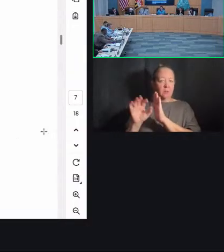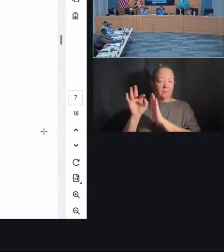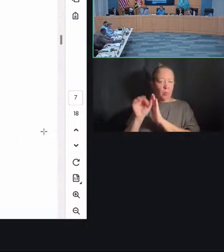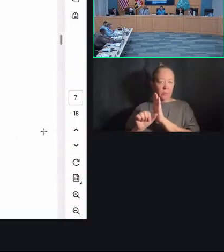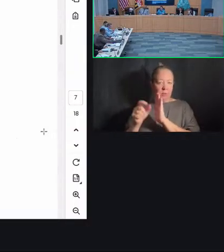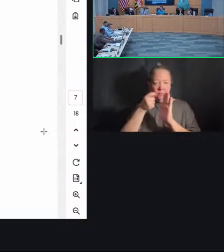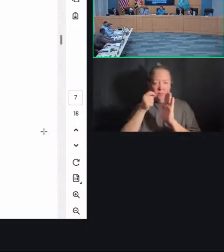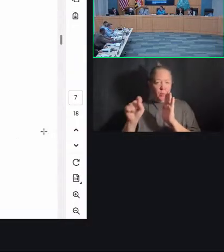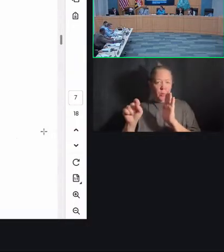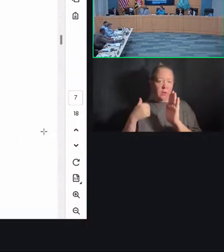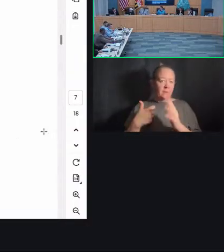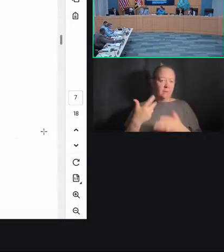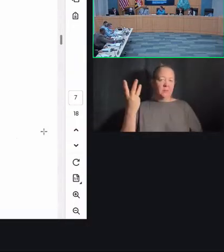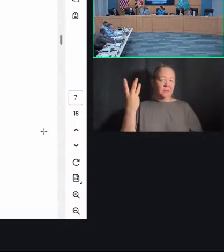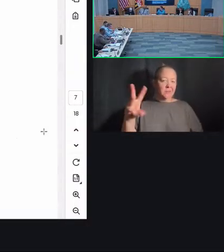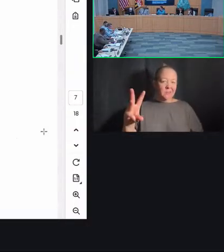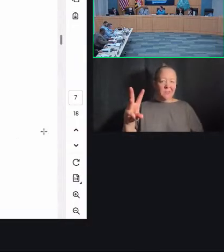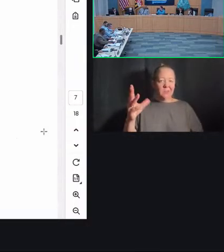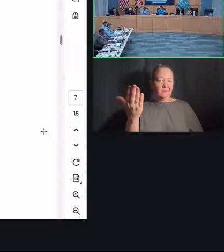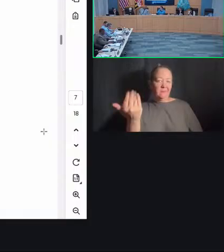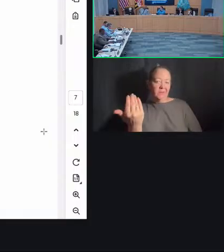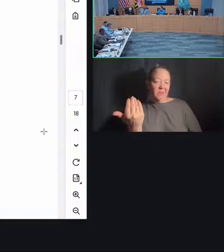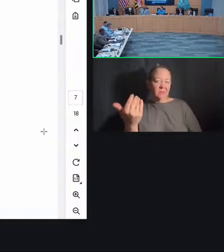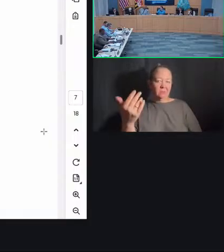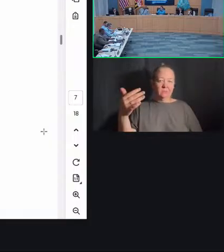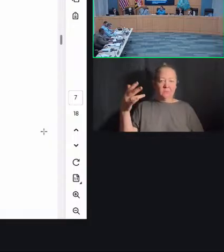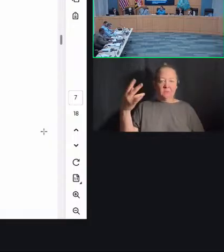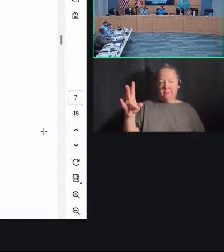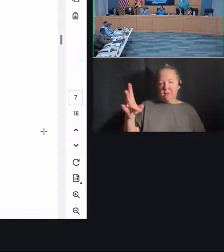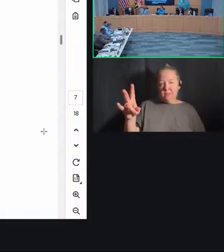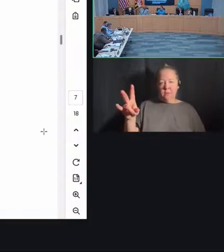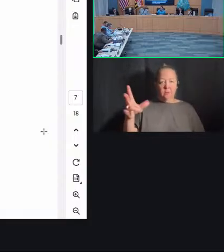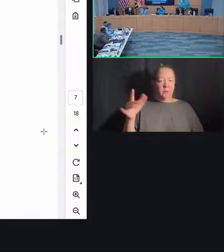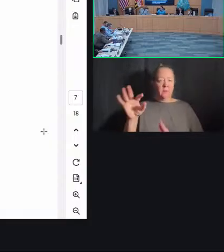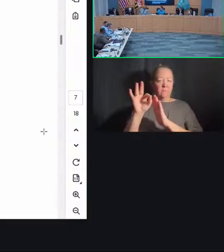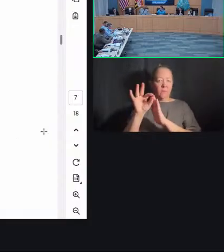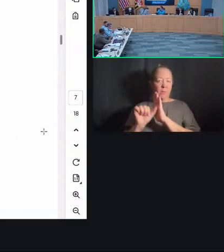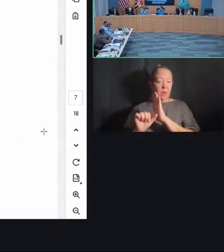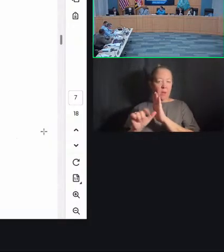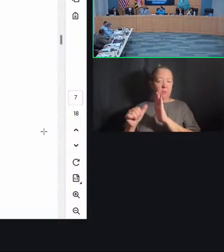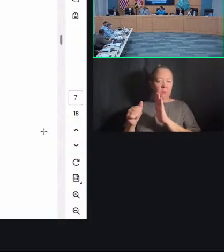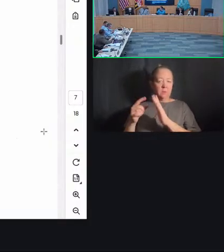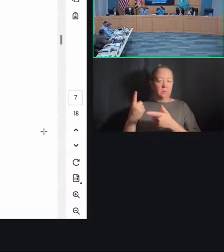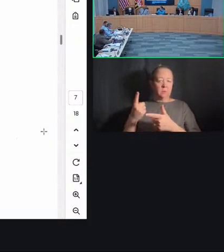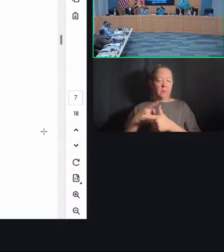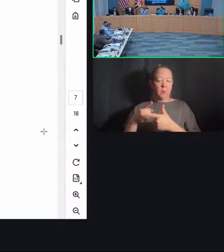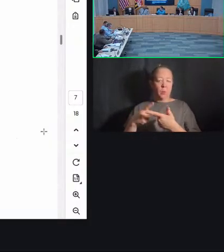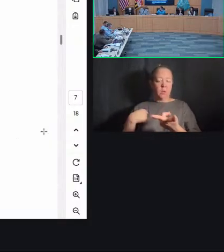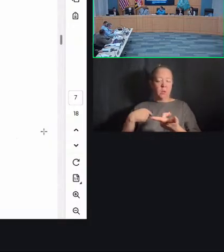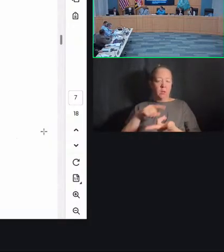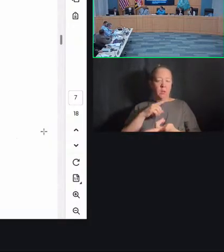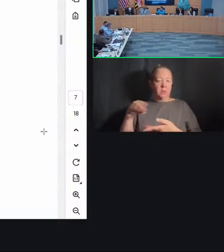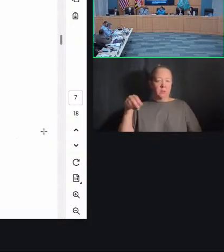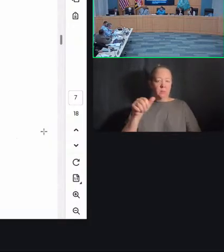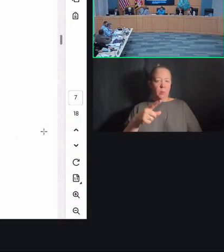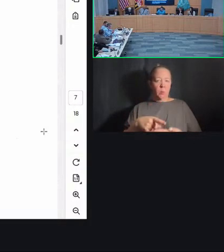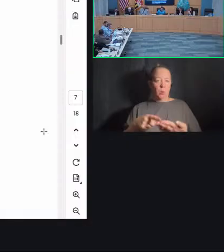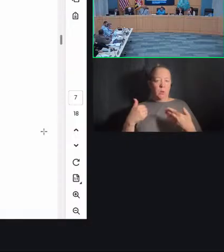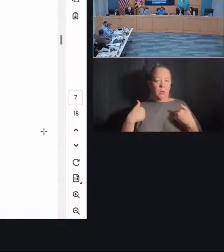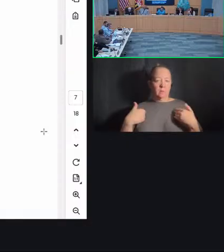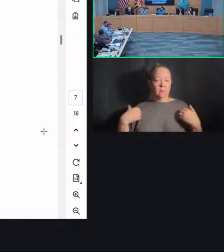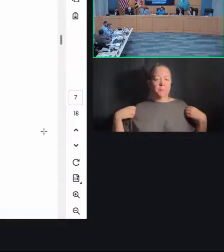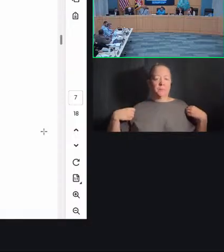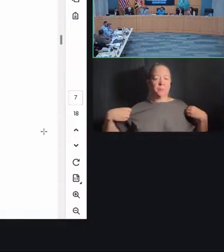we have 15, we have 17, the formula kicks in and we spend what we have. Mr. Tanzi? I was going to say that I think